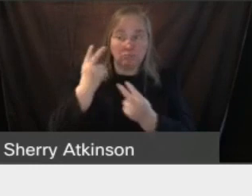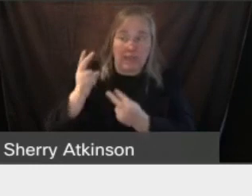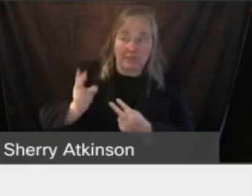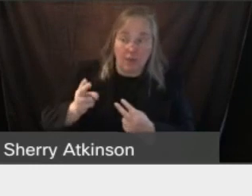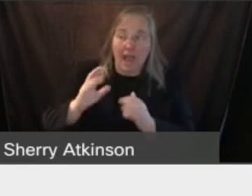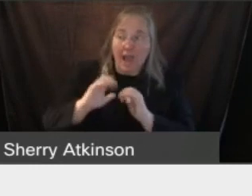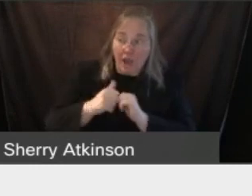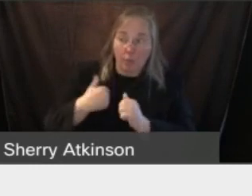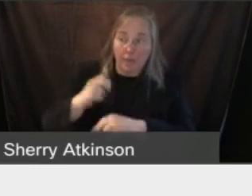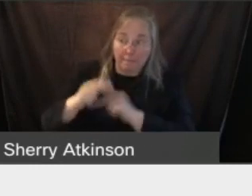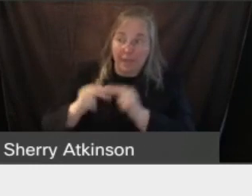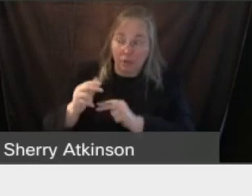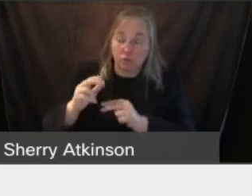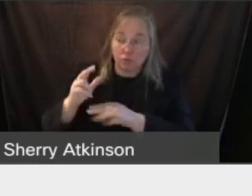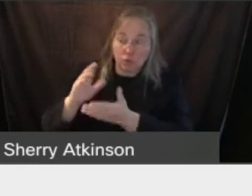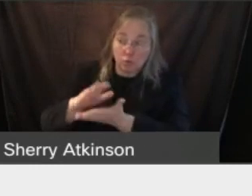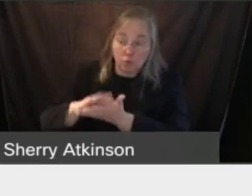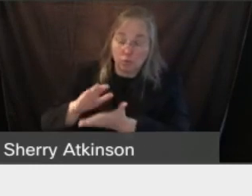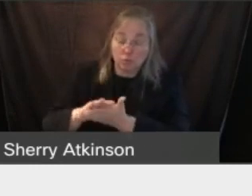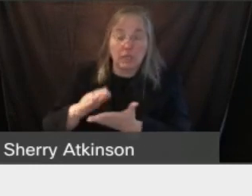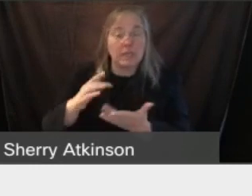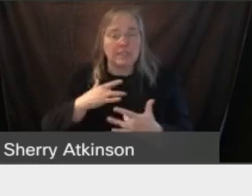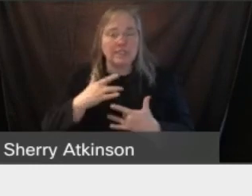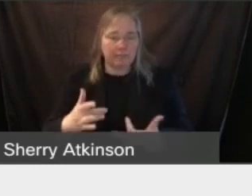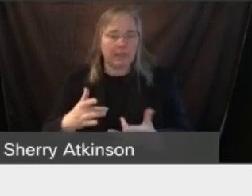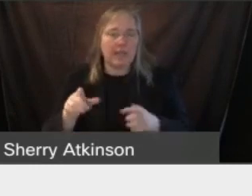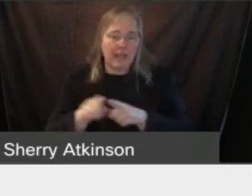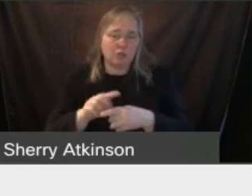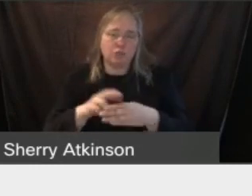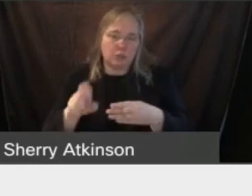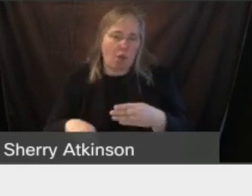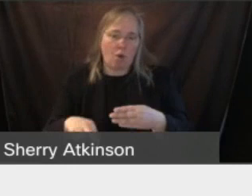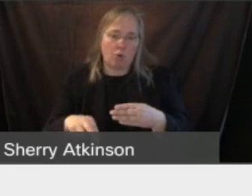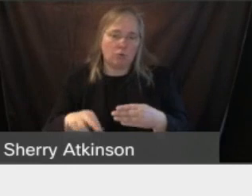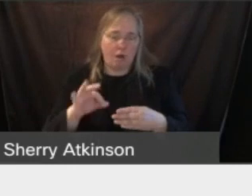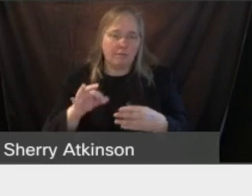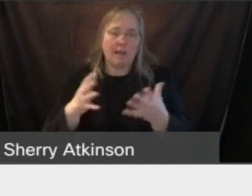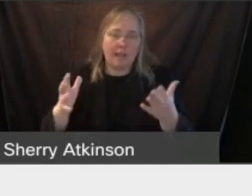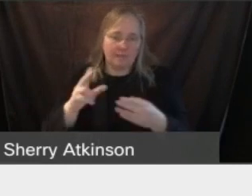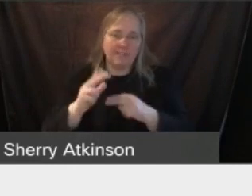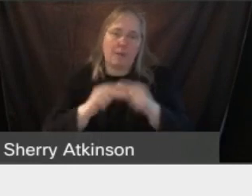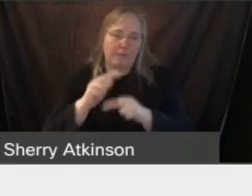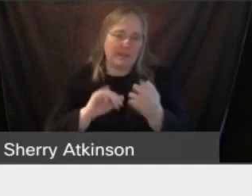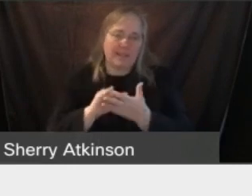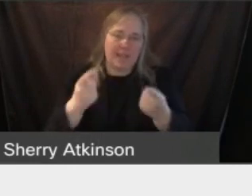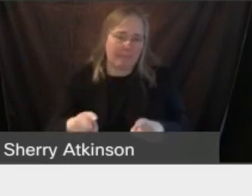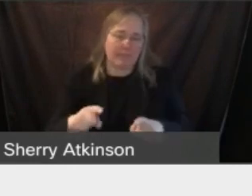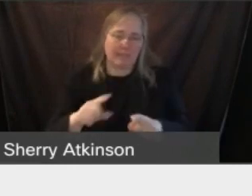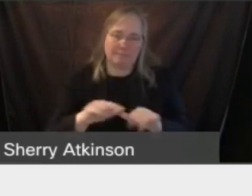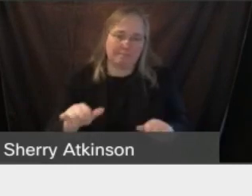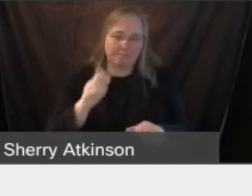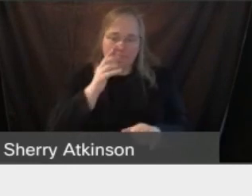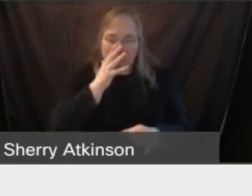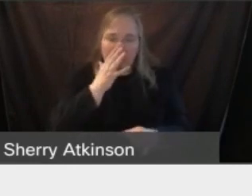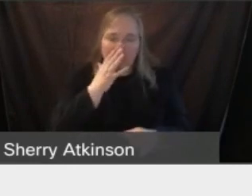those schools? Typically, it has been as a result of a lot of the development that has taken place. And so